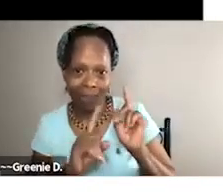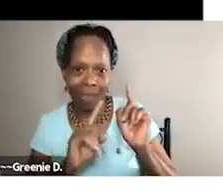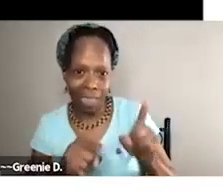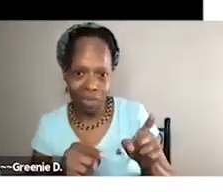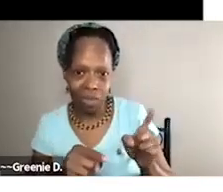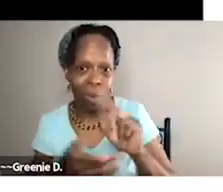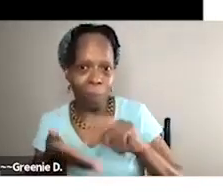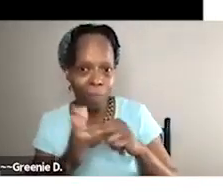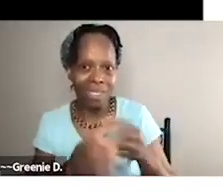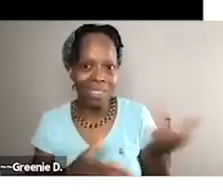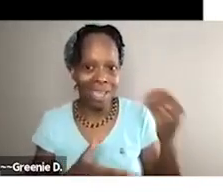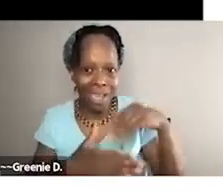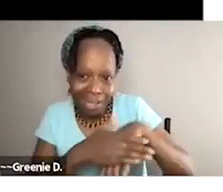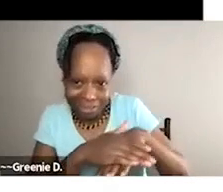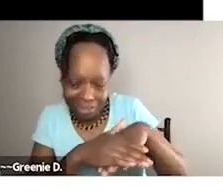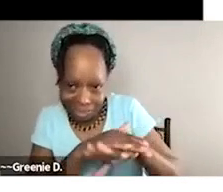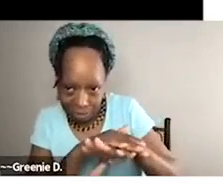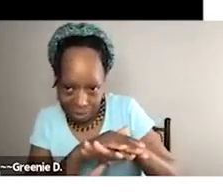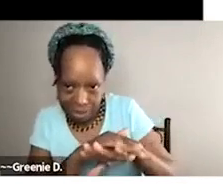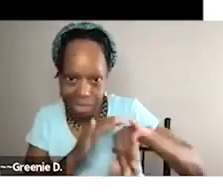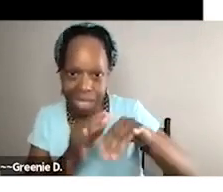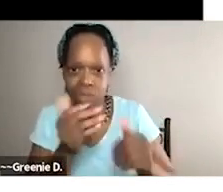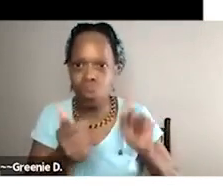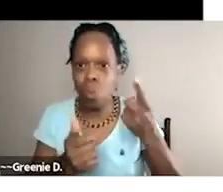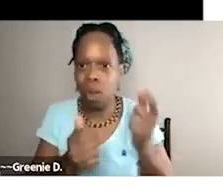that as sort of one of your the main pieces. And,